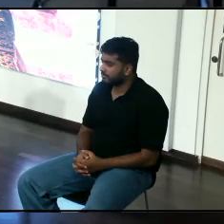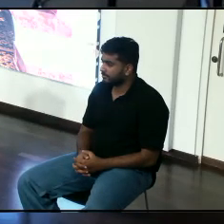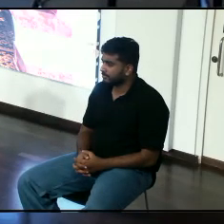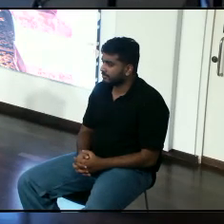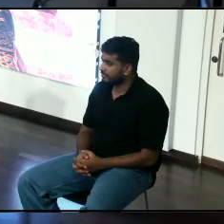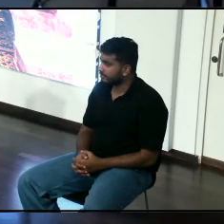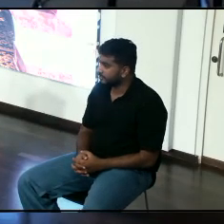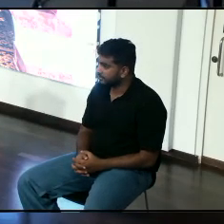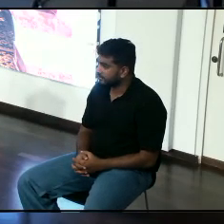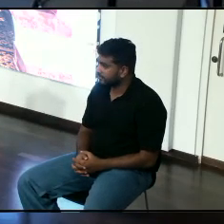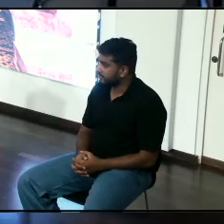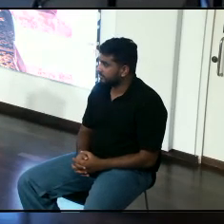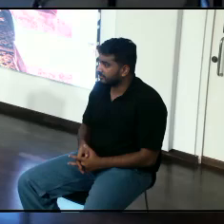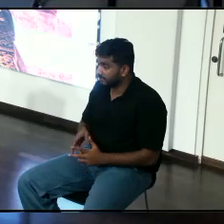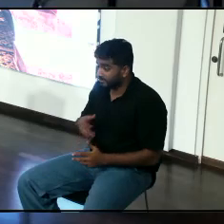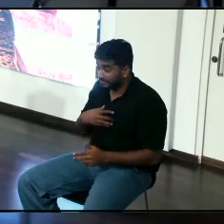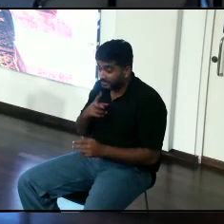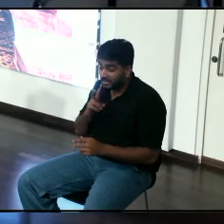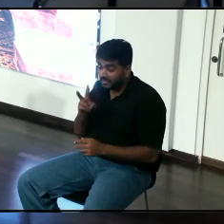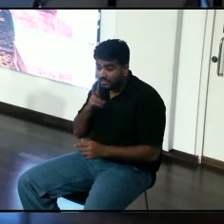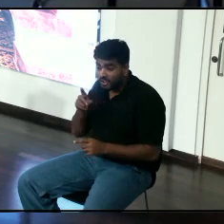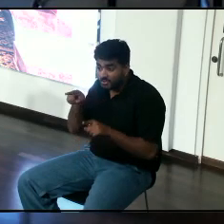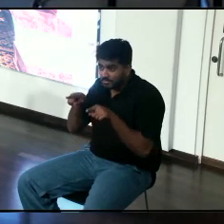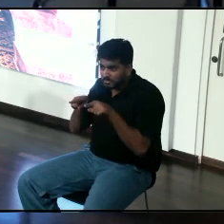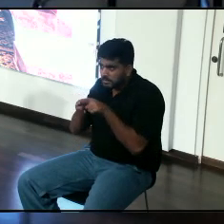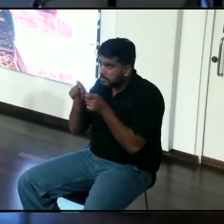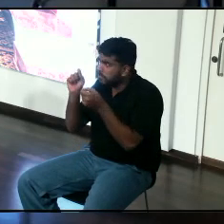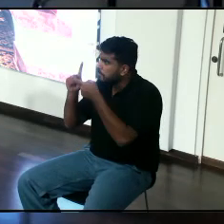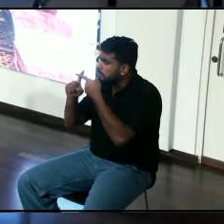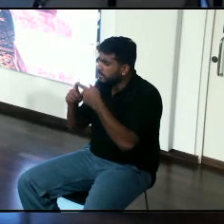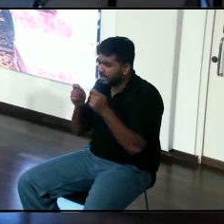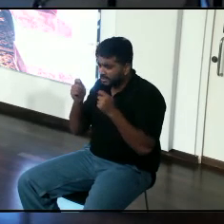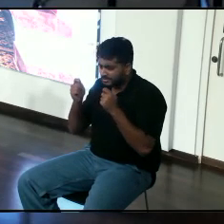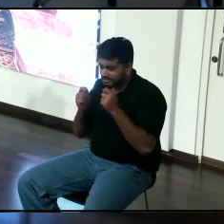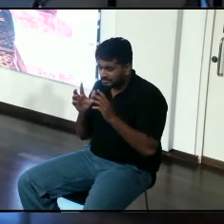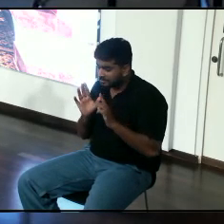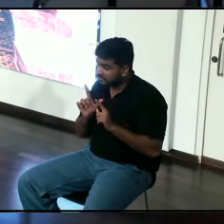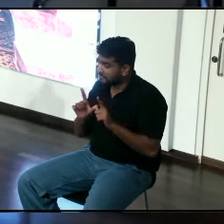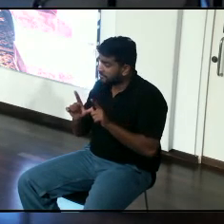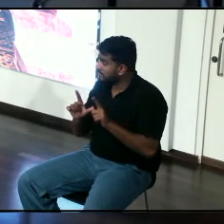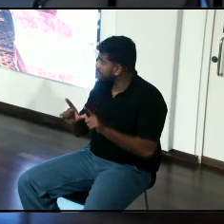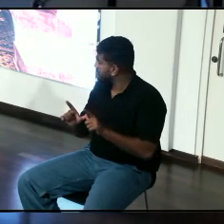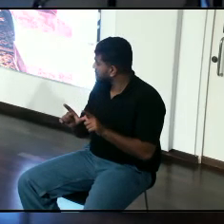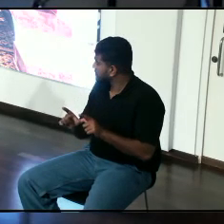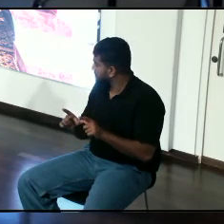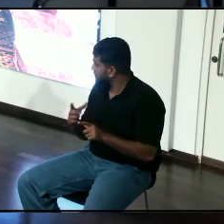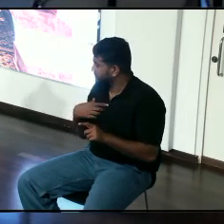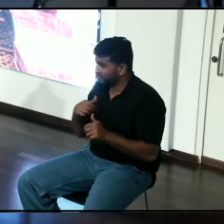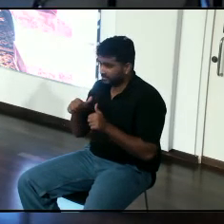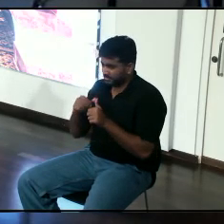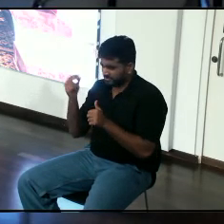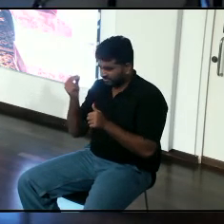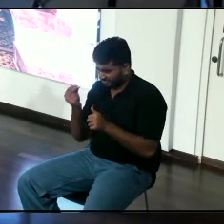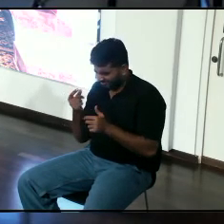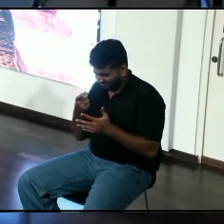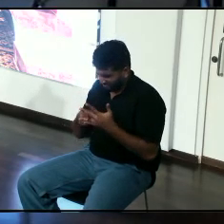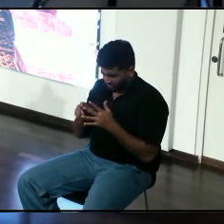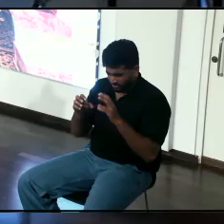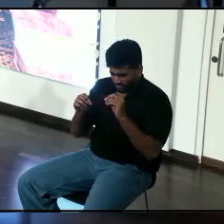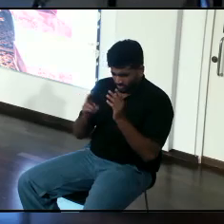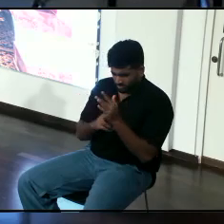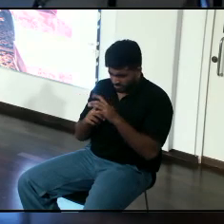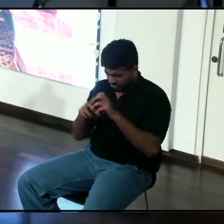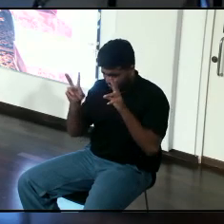with the values a lot of the architecture expresses. And architects, we're often very nerdy. We talk about context